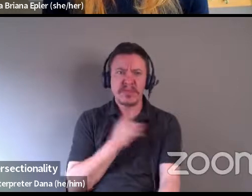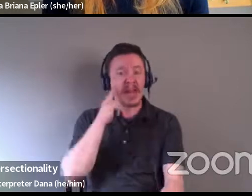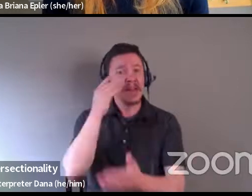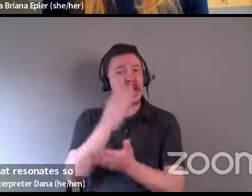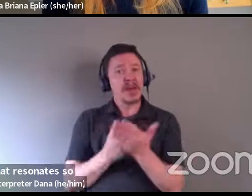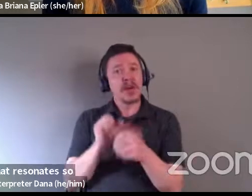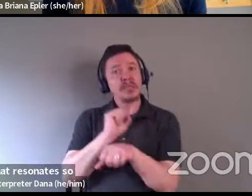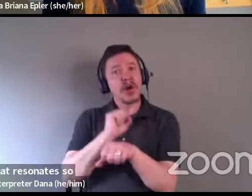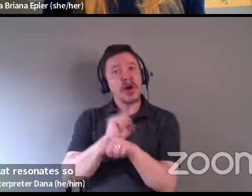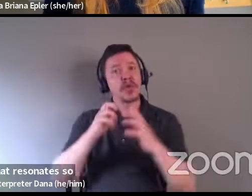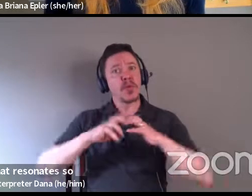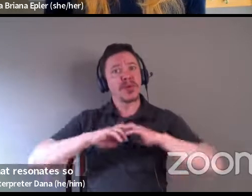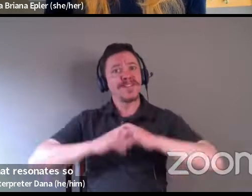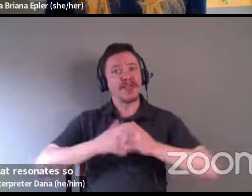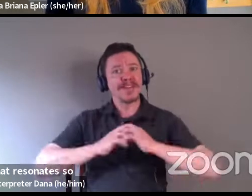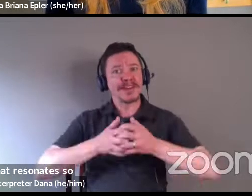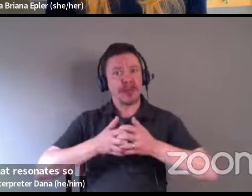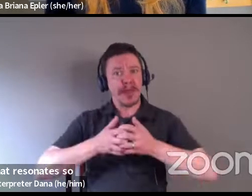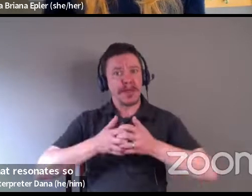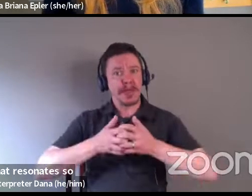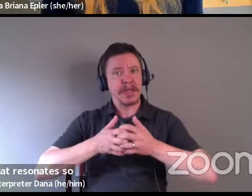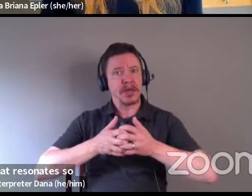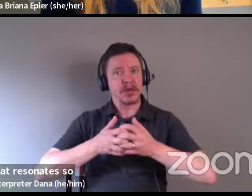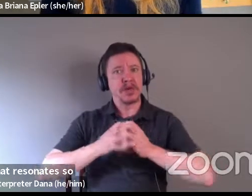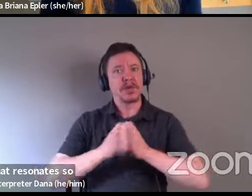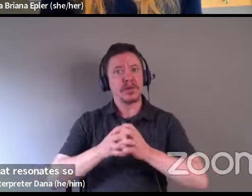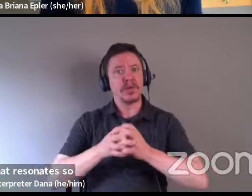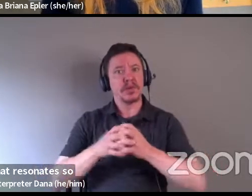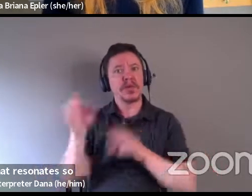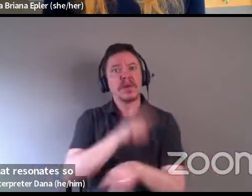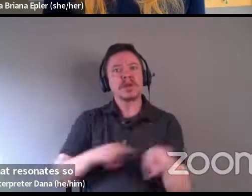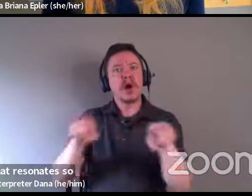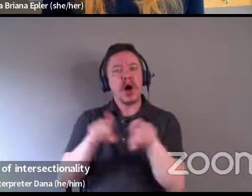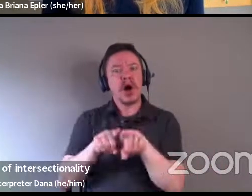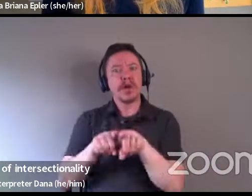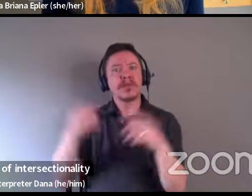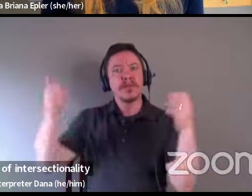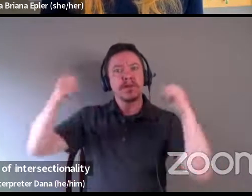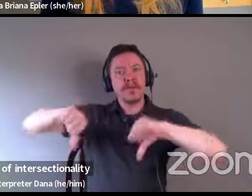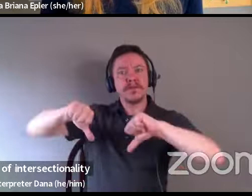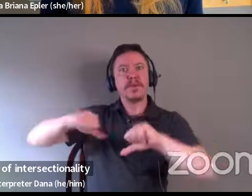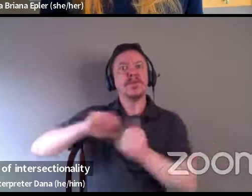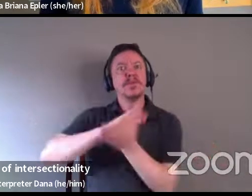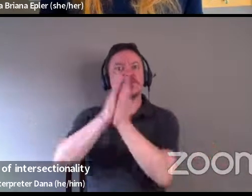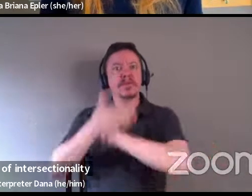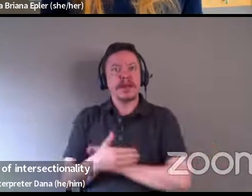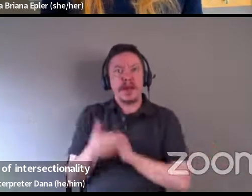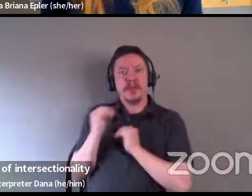of intersectionality is also the refusal to be compartmentalized.